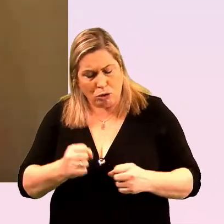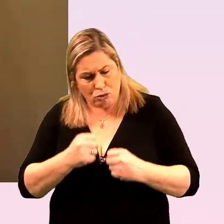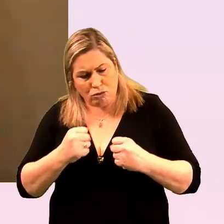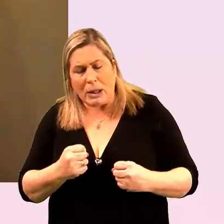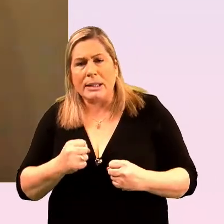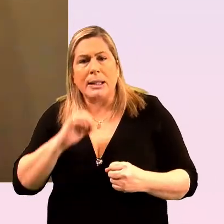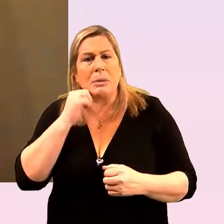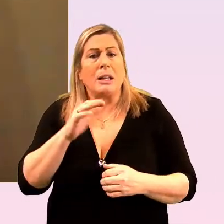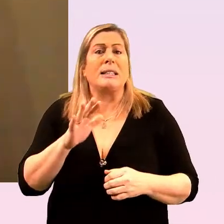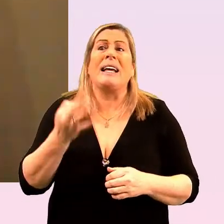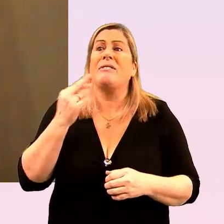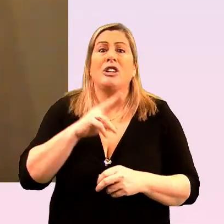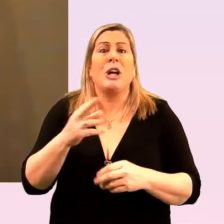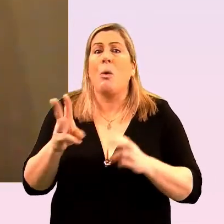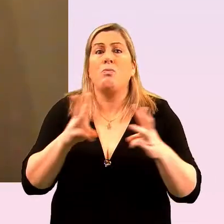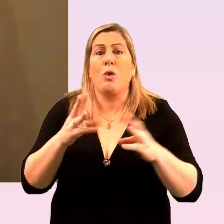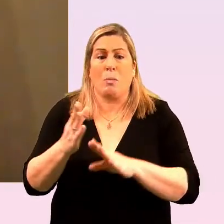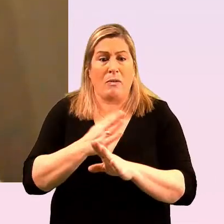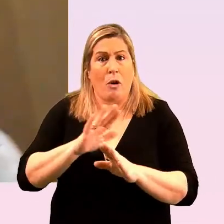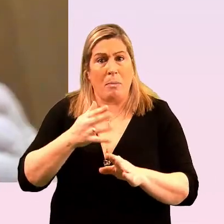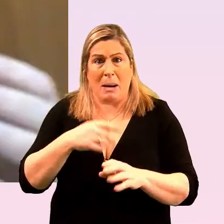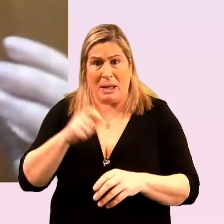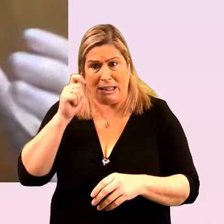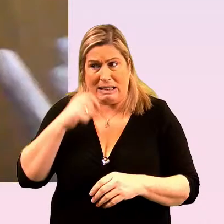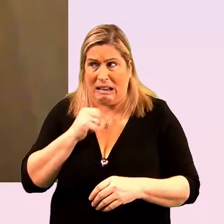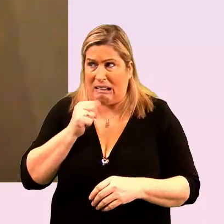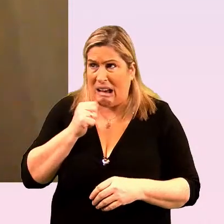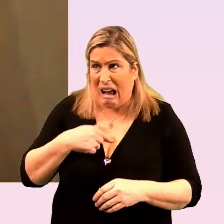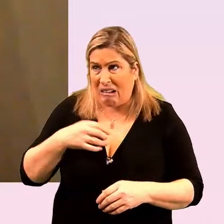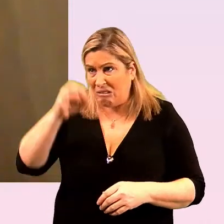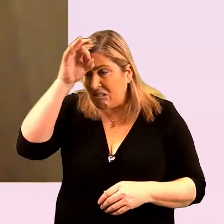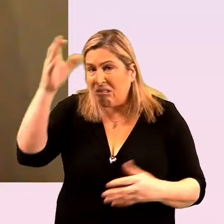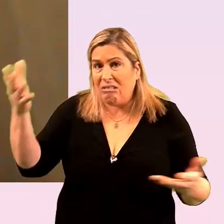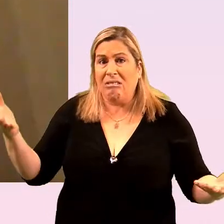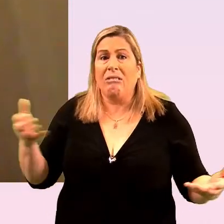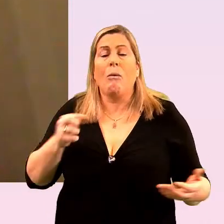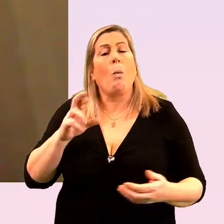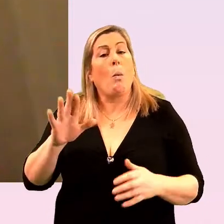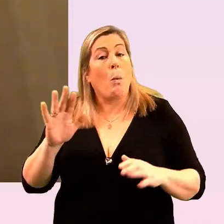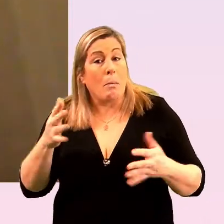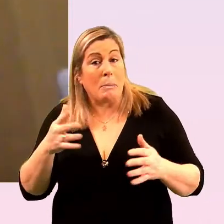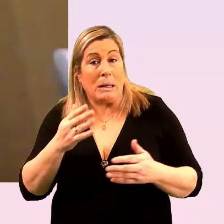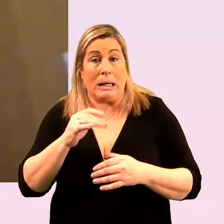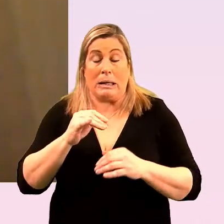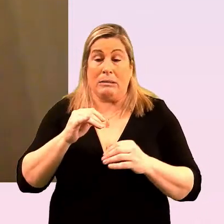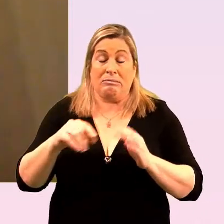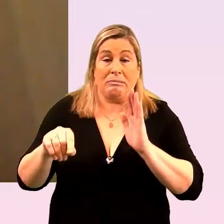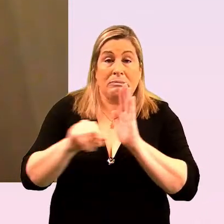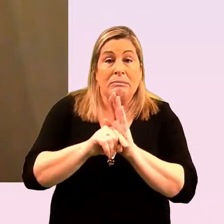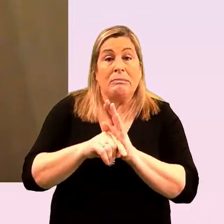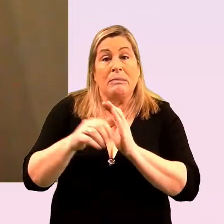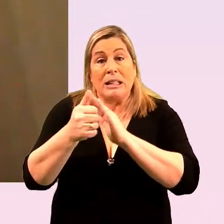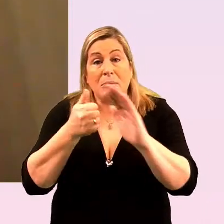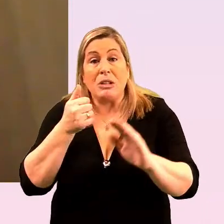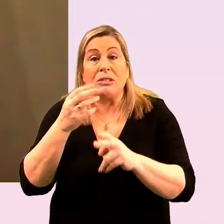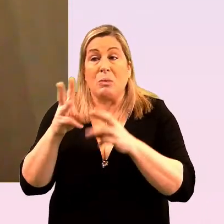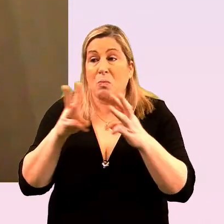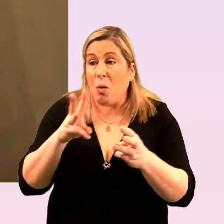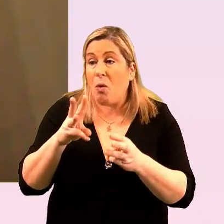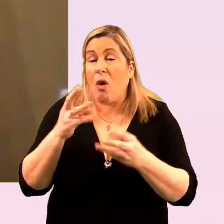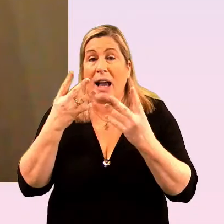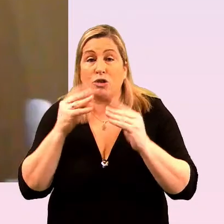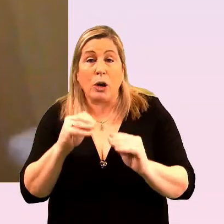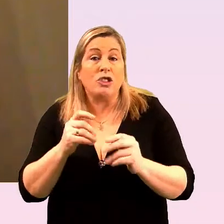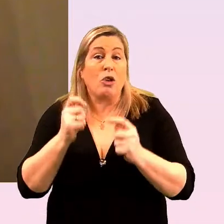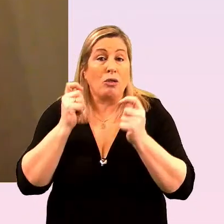before, we might not believe that we have capacity. Or if we have had a bad experience in work or in education or